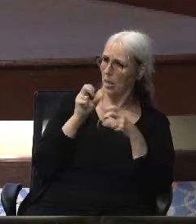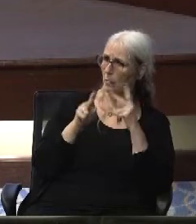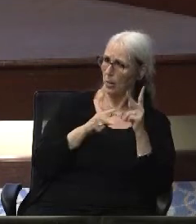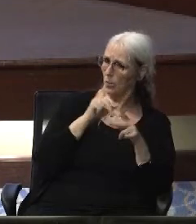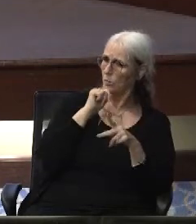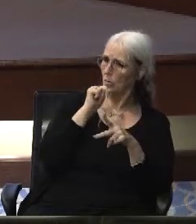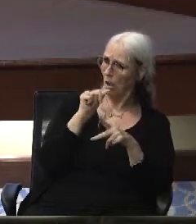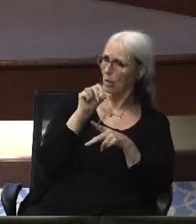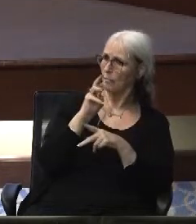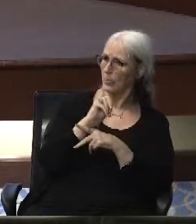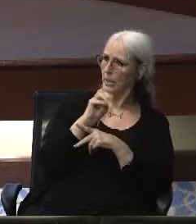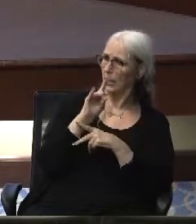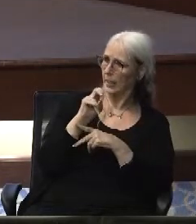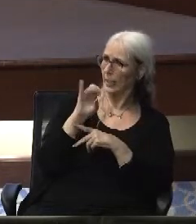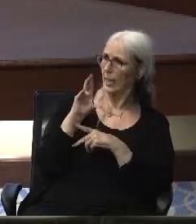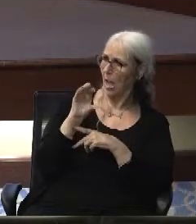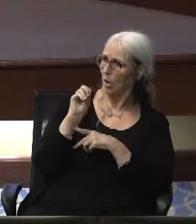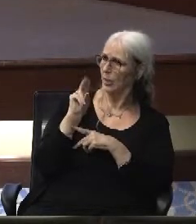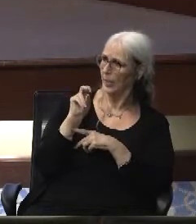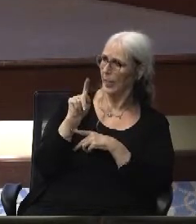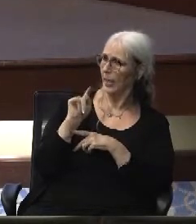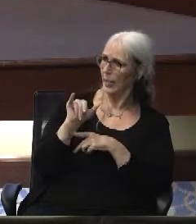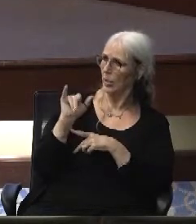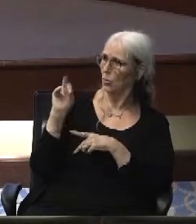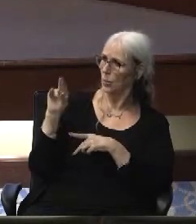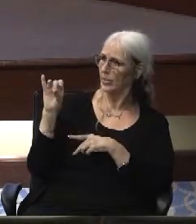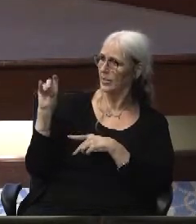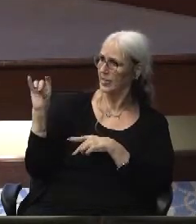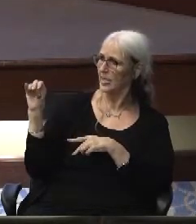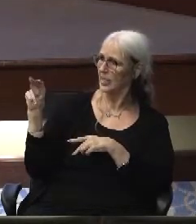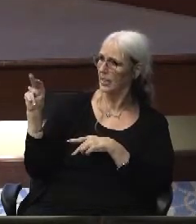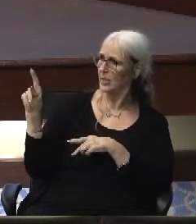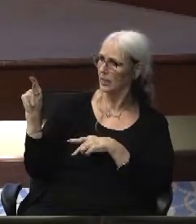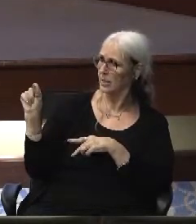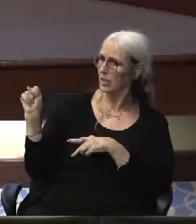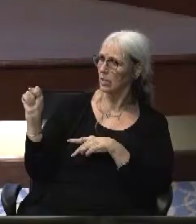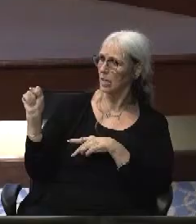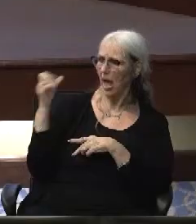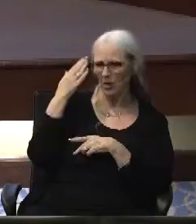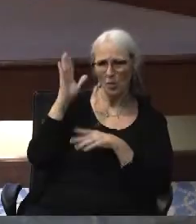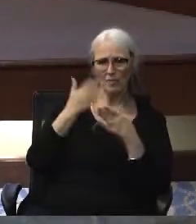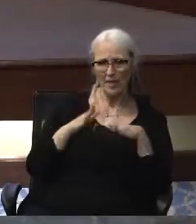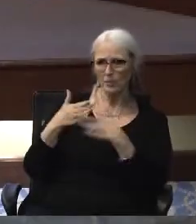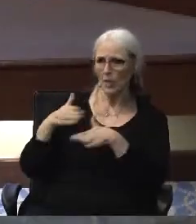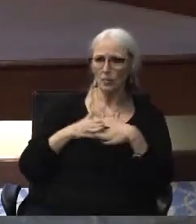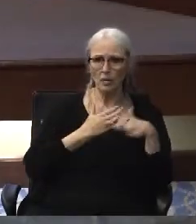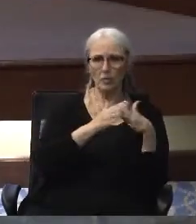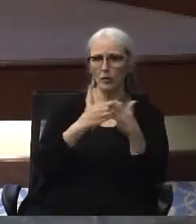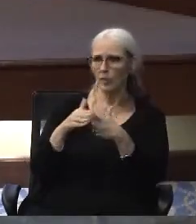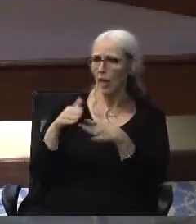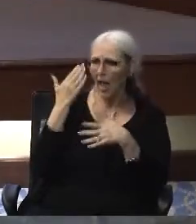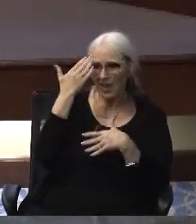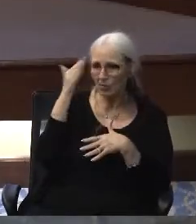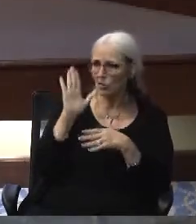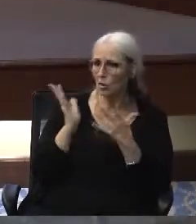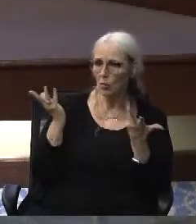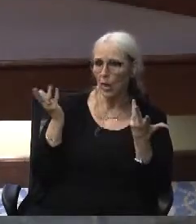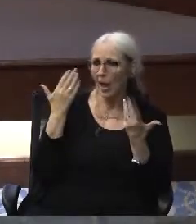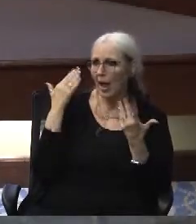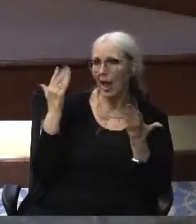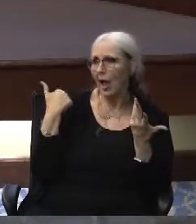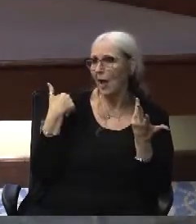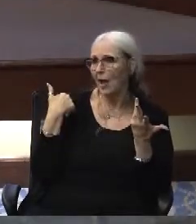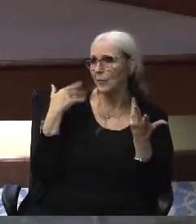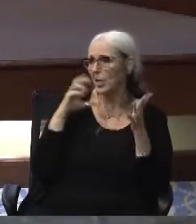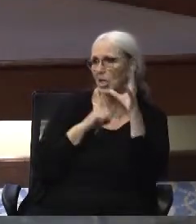McLennan County residents? But I don't know if they separate out in that, so it would say